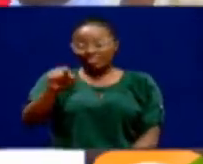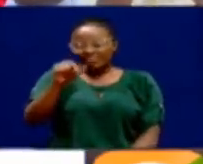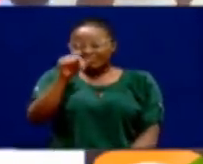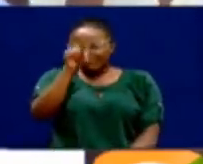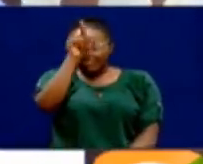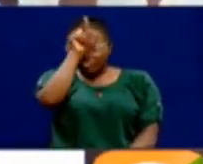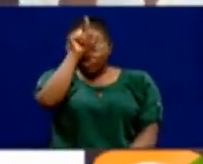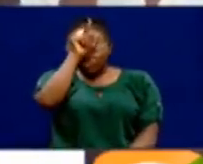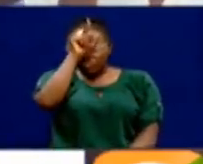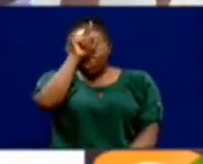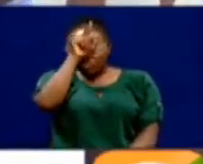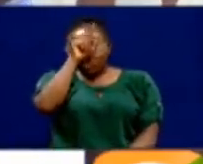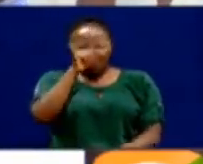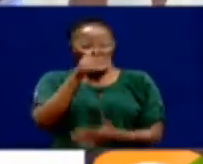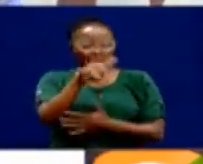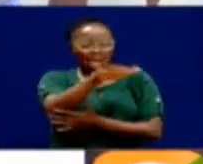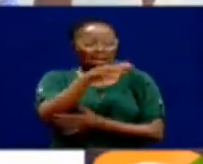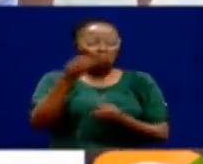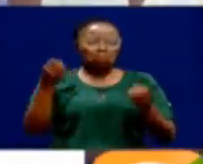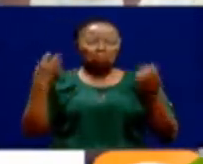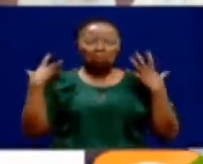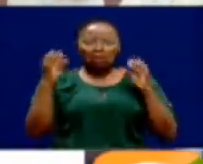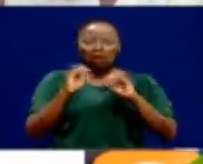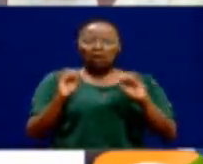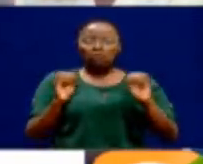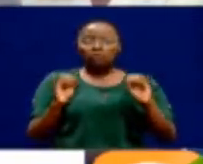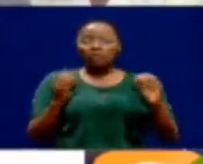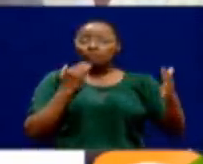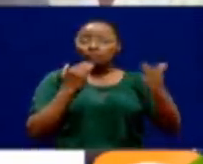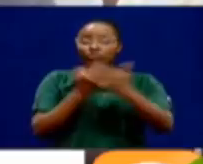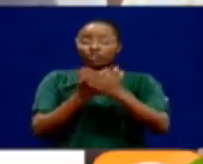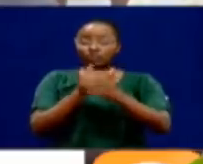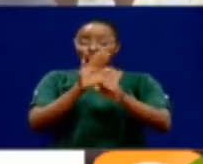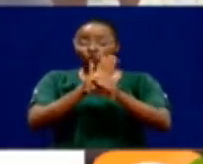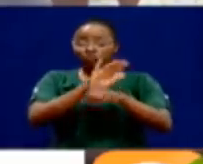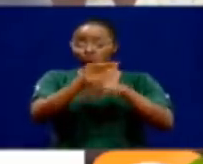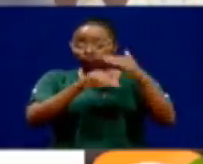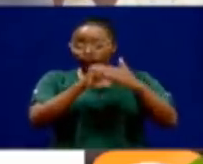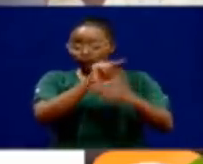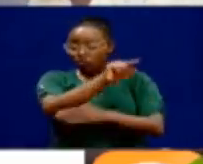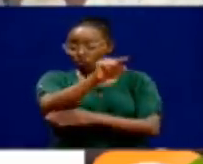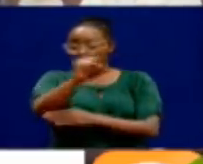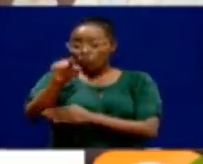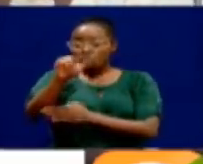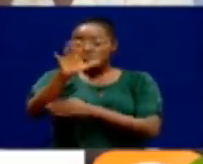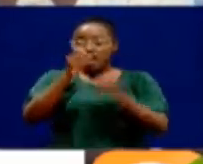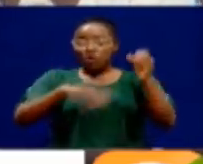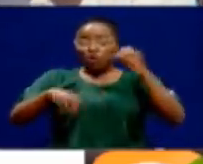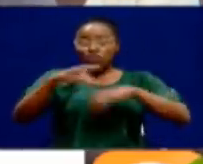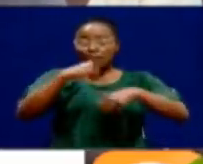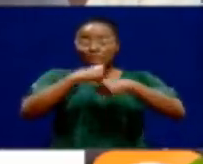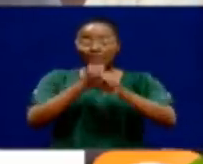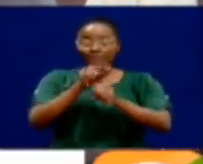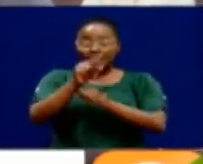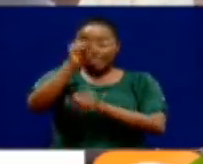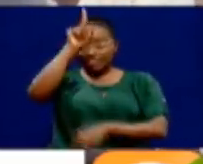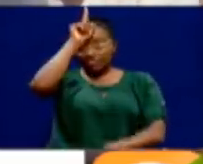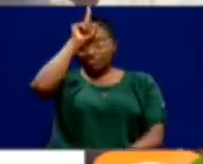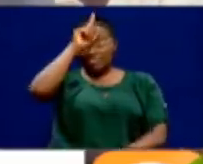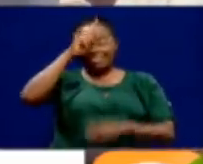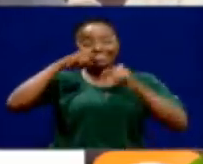little village in the middle of nowhere. Thanks to all of you for all your contributions and for making this